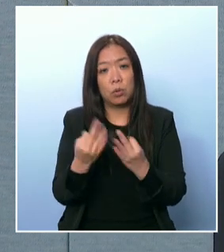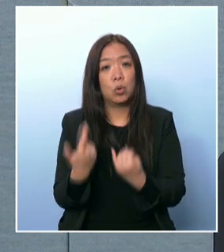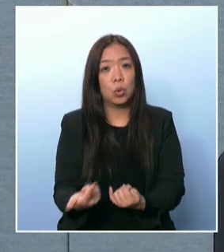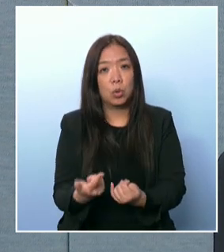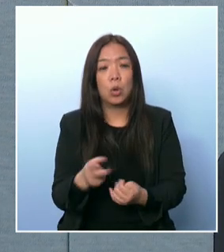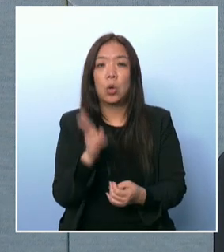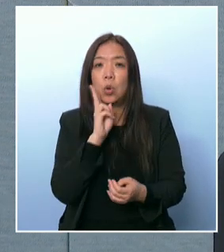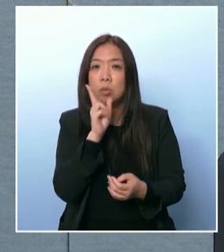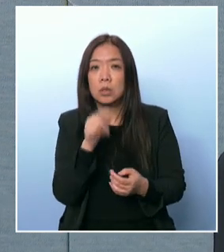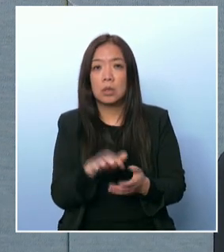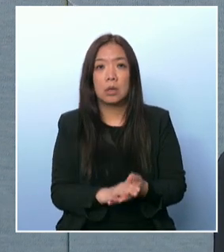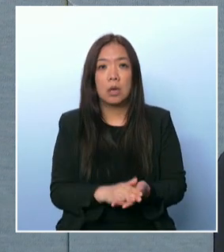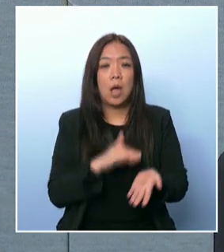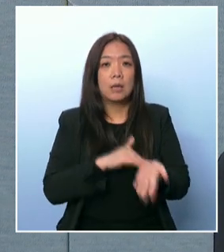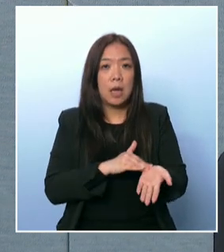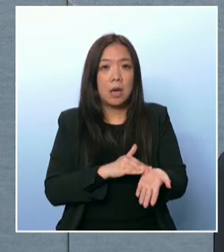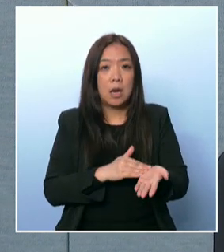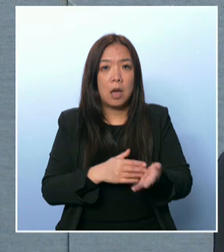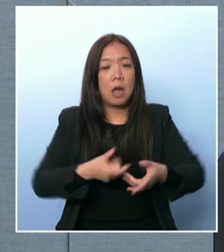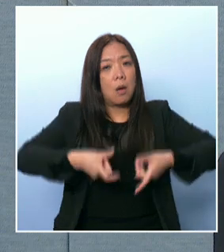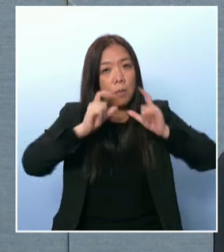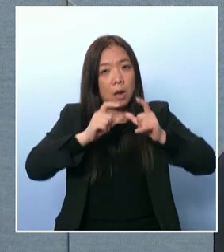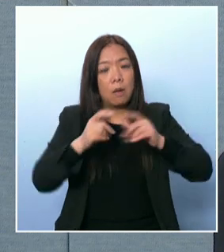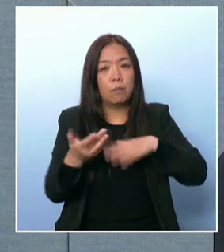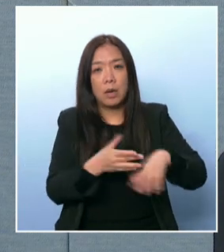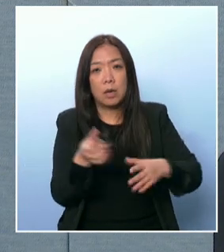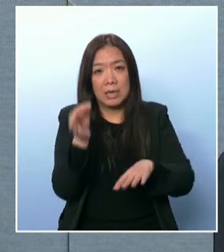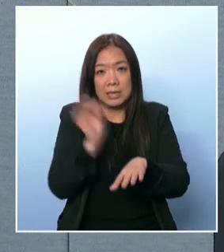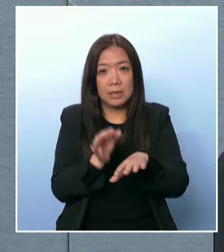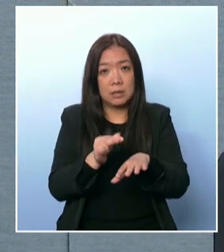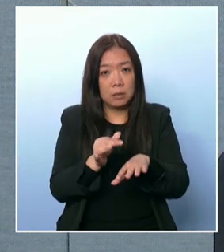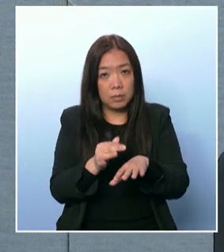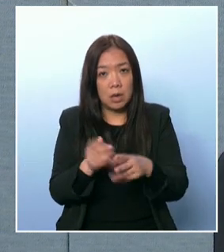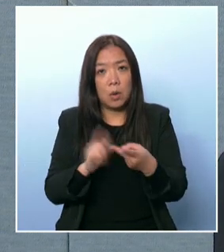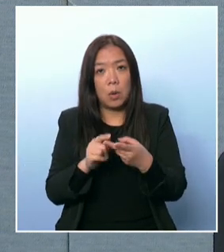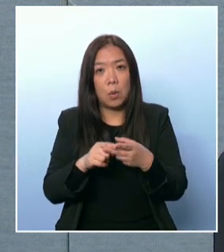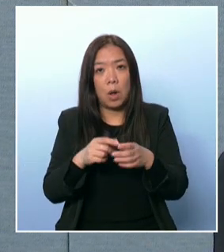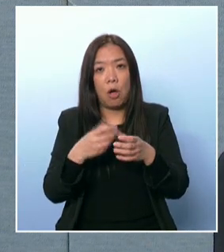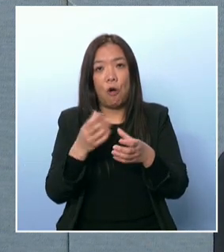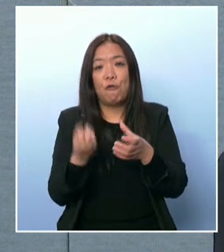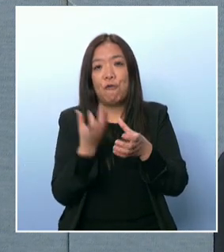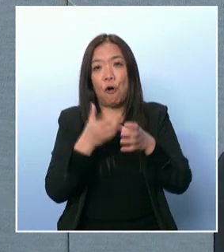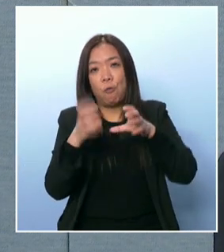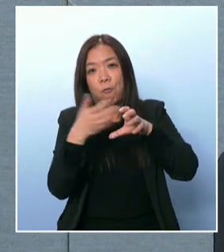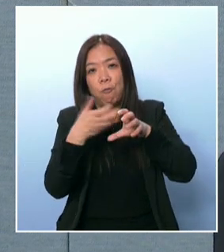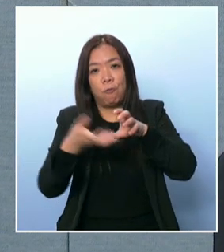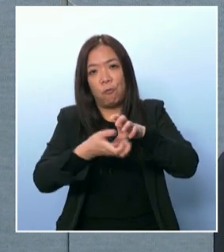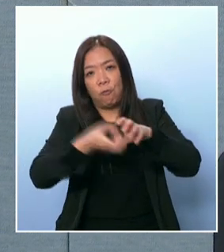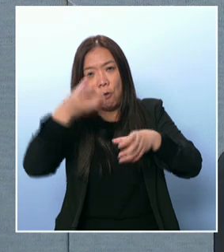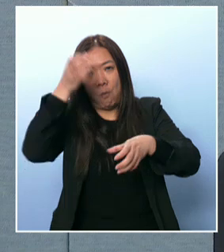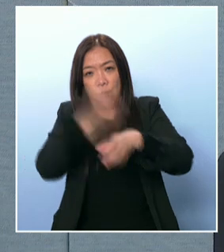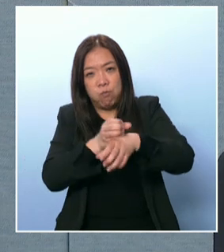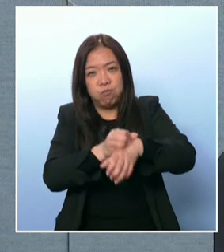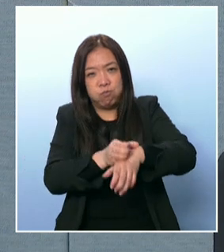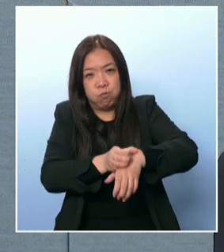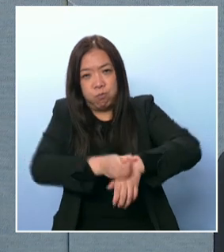a lot of Chinese medicine clinics in town. Now, they offer a wide range of services. Besides consultation and prescription, they